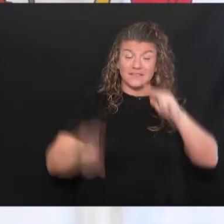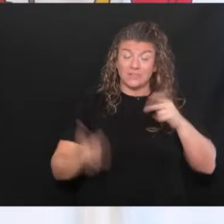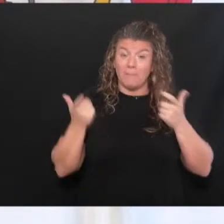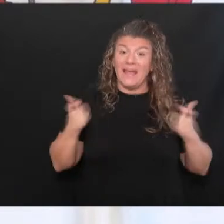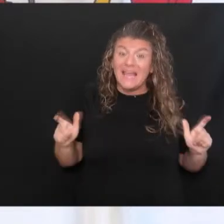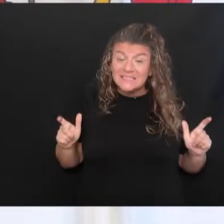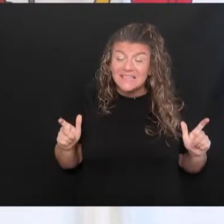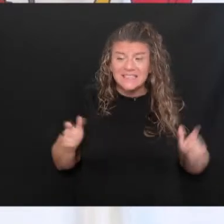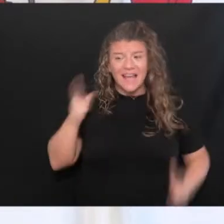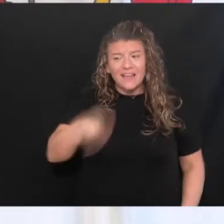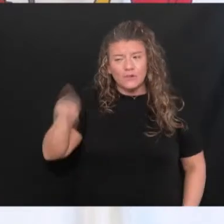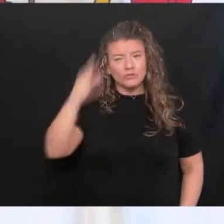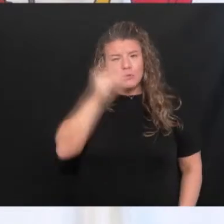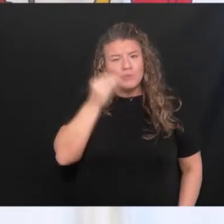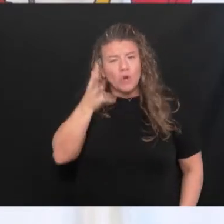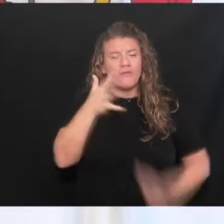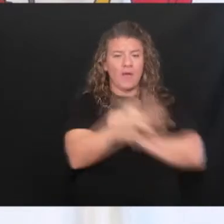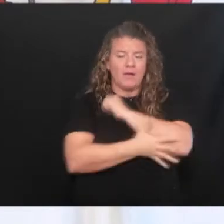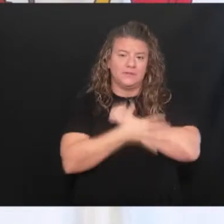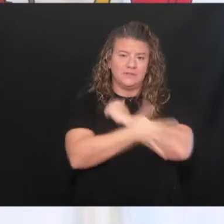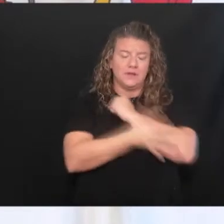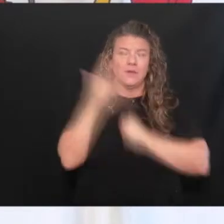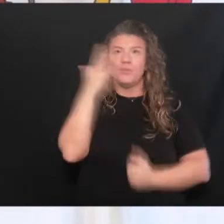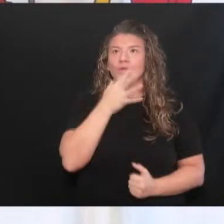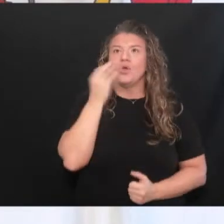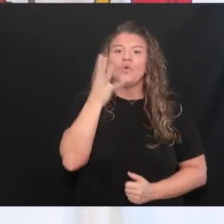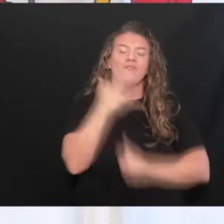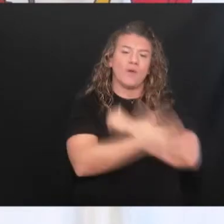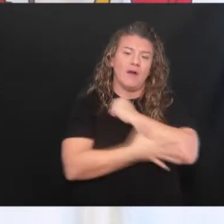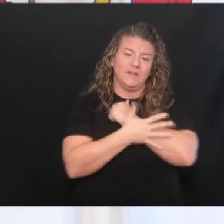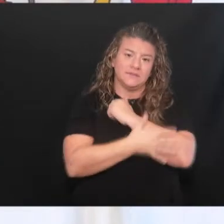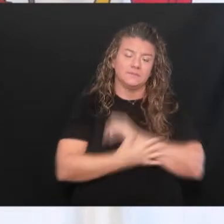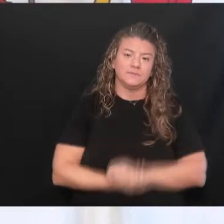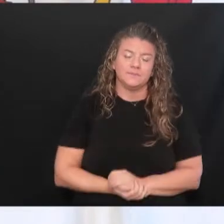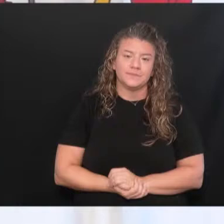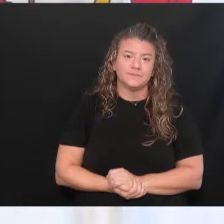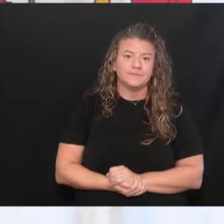are beautiful counties. Beautiful, beautiful counties.